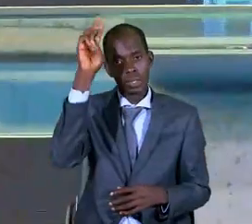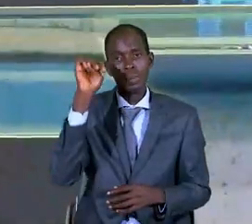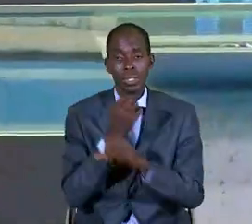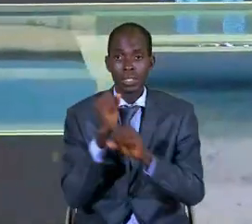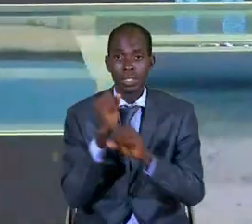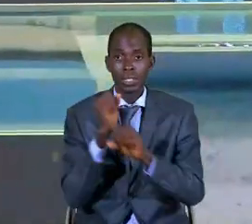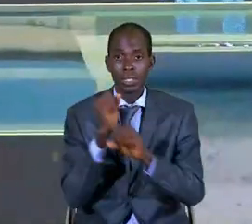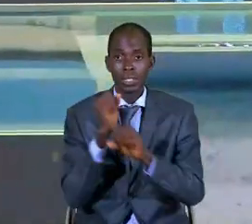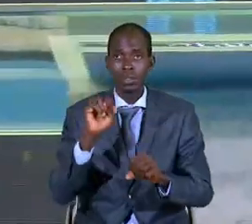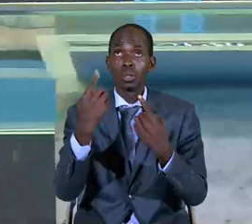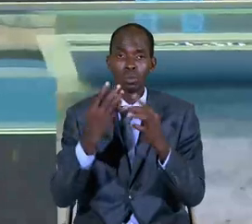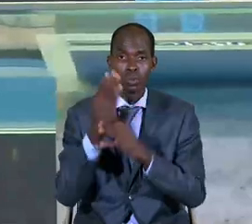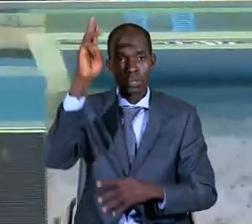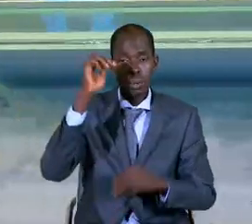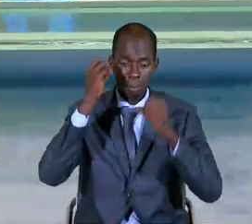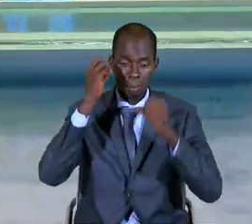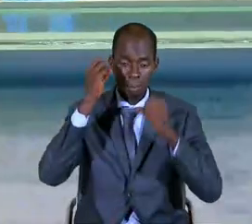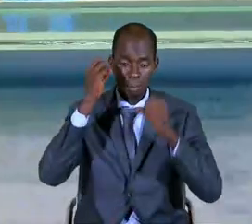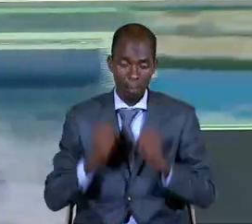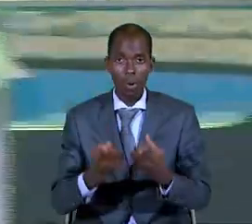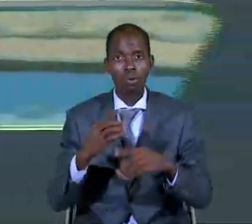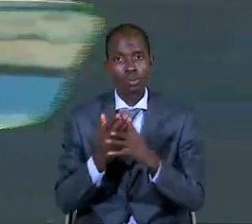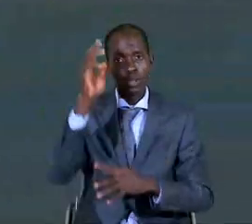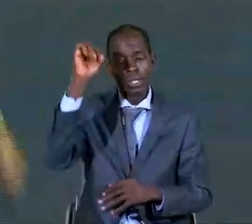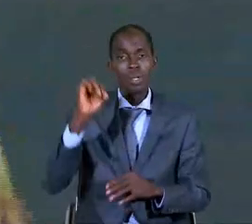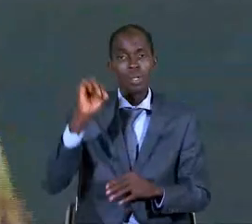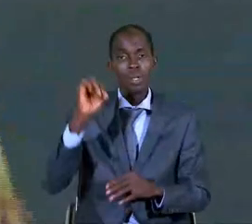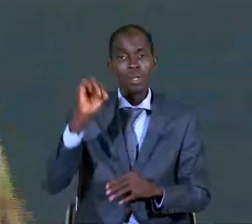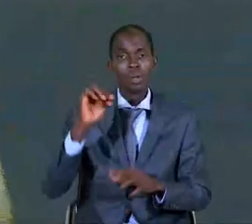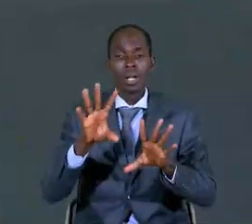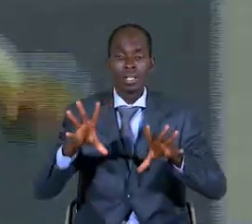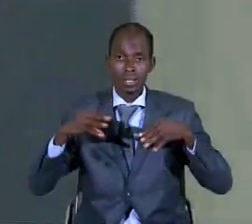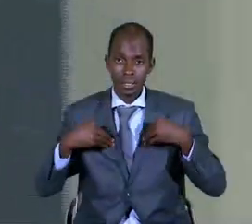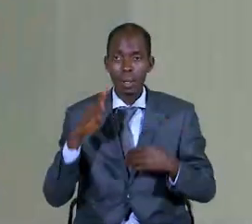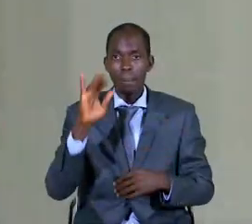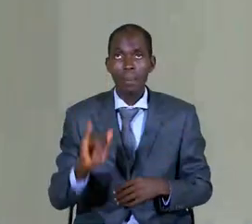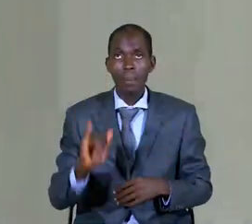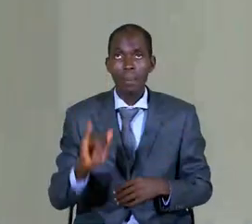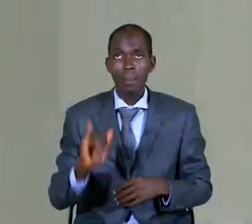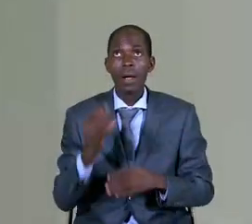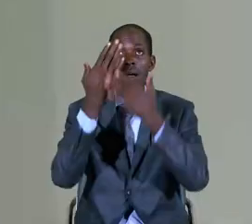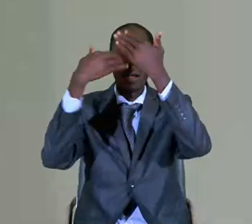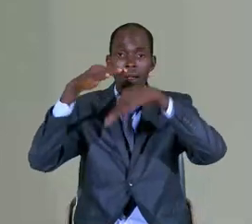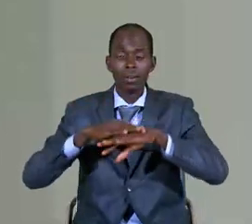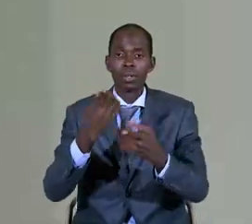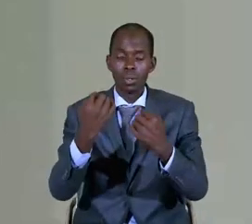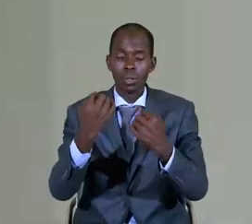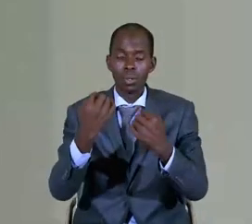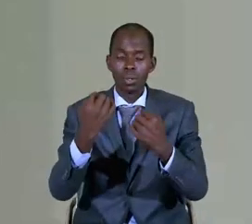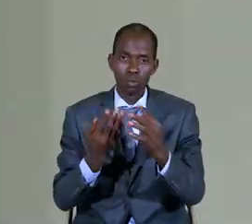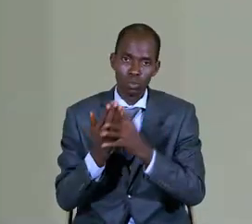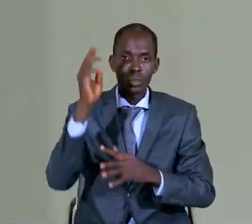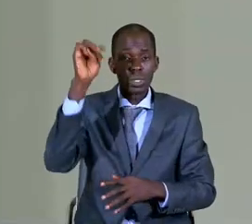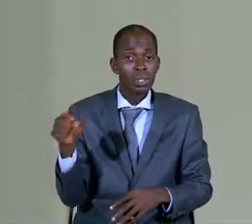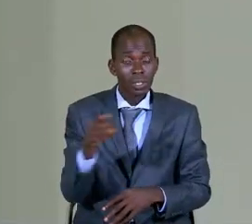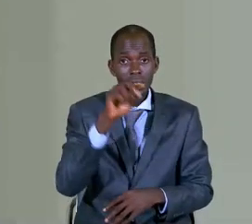comes through him. Power comes through him. Acceptance by heaven comes through him. They needed